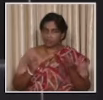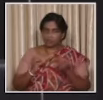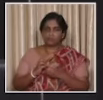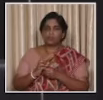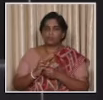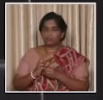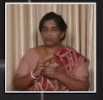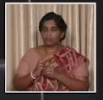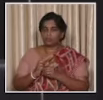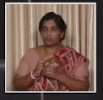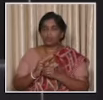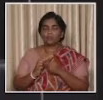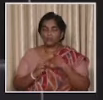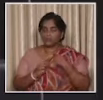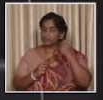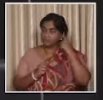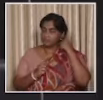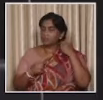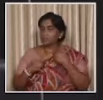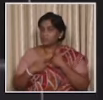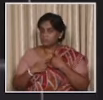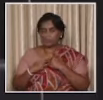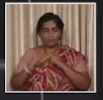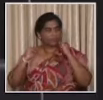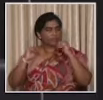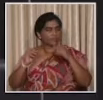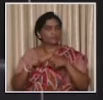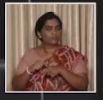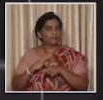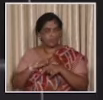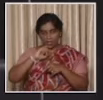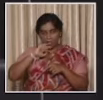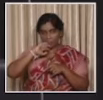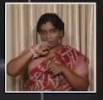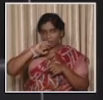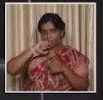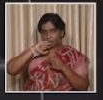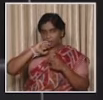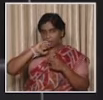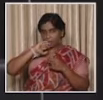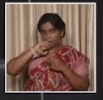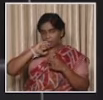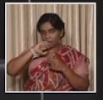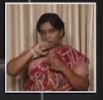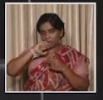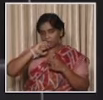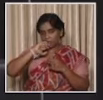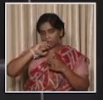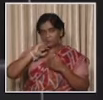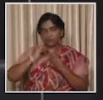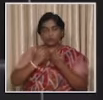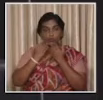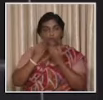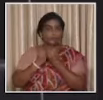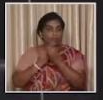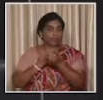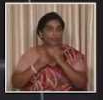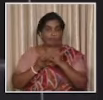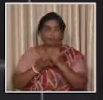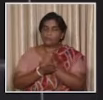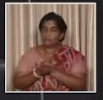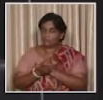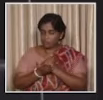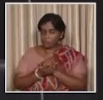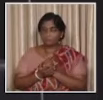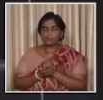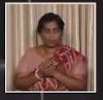very good, sustained advice being given to all the CBOs,